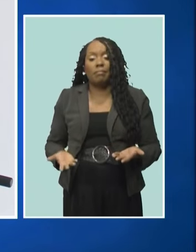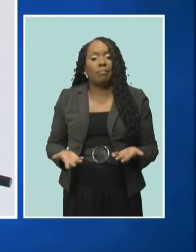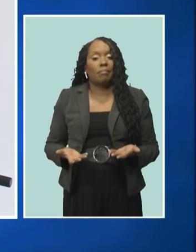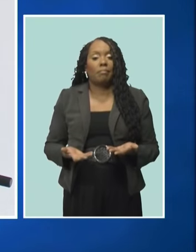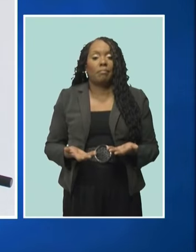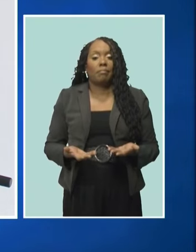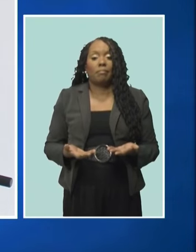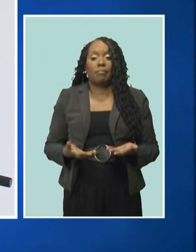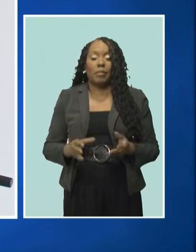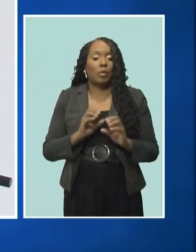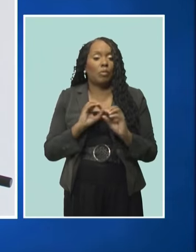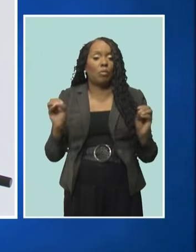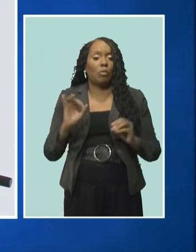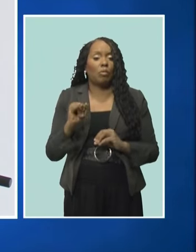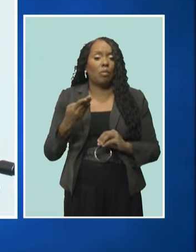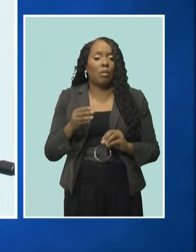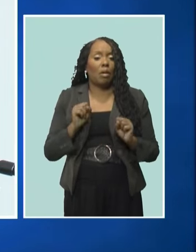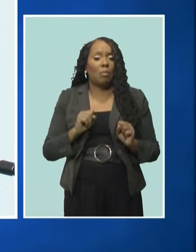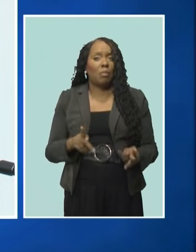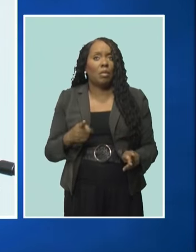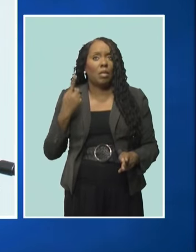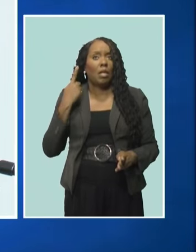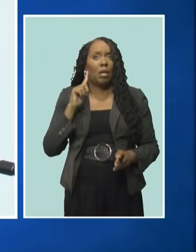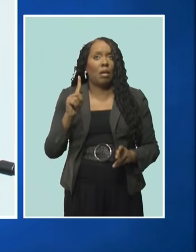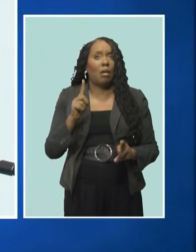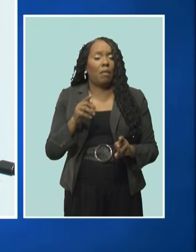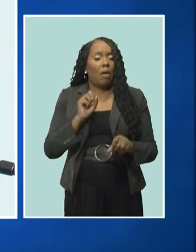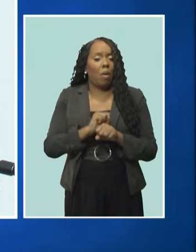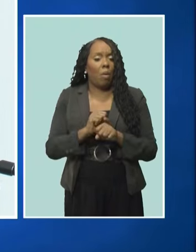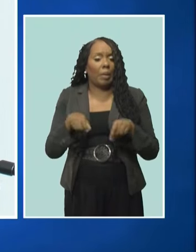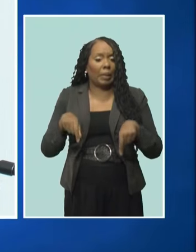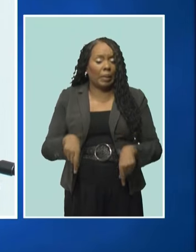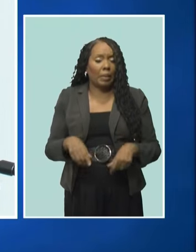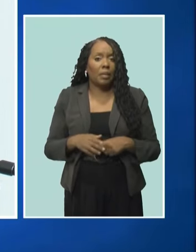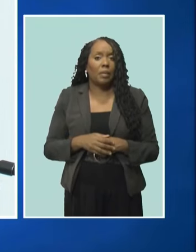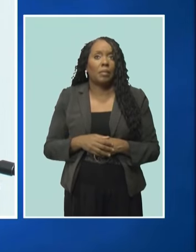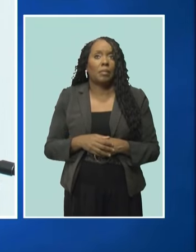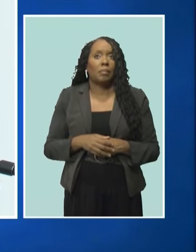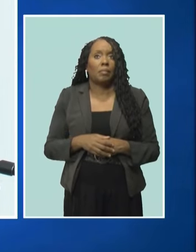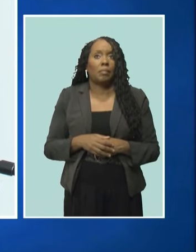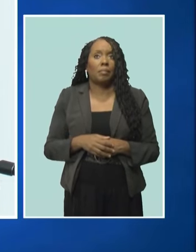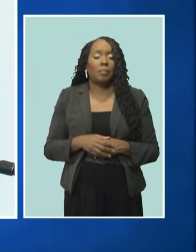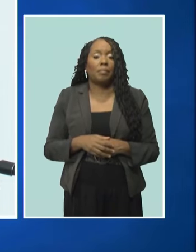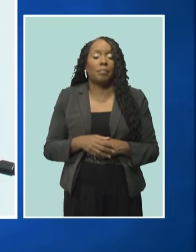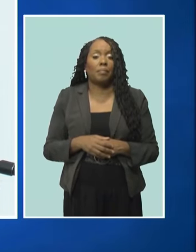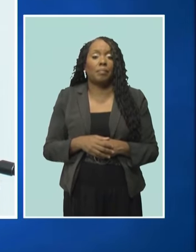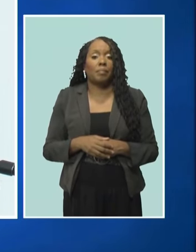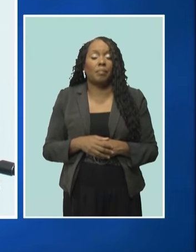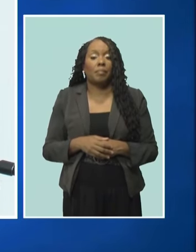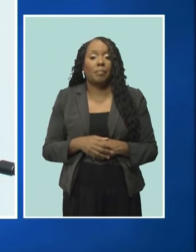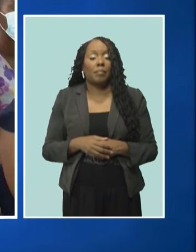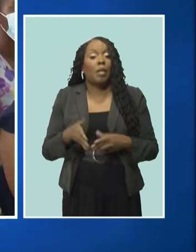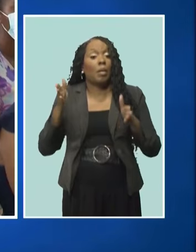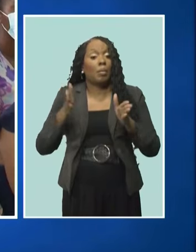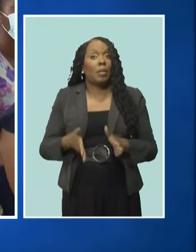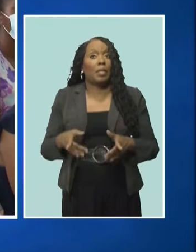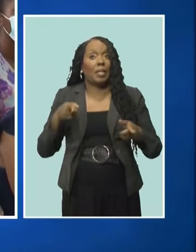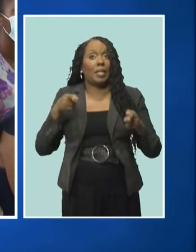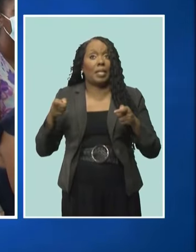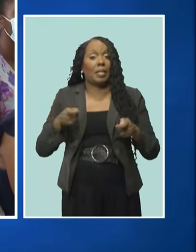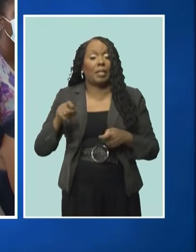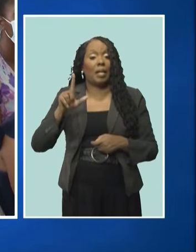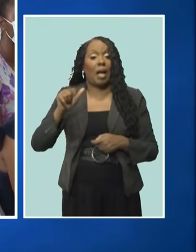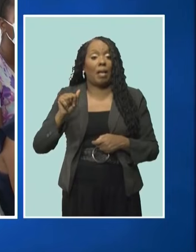the opportunities for them to work. Director of the Best Dos Santos Lab, the Most Honorable Dr. Sonji Beckles, says the journey to